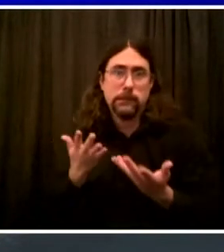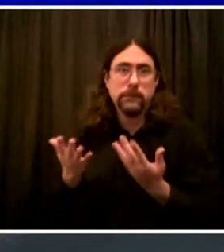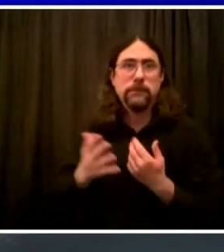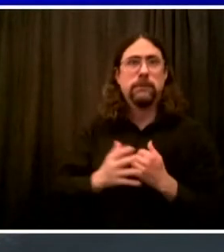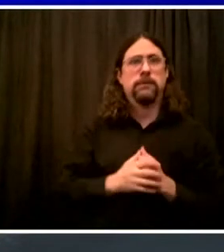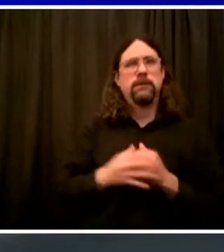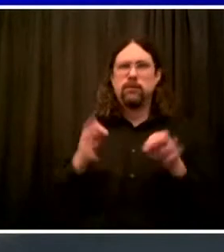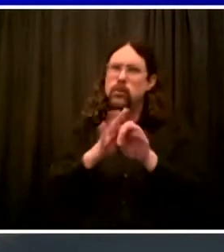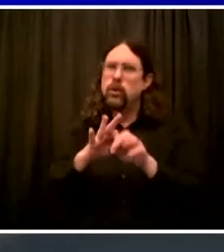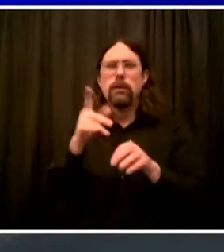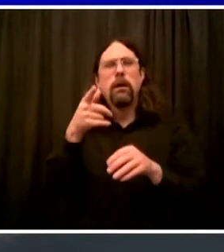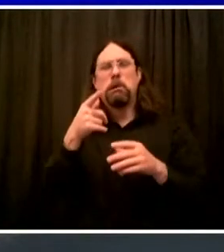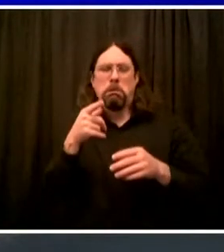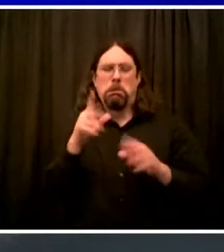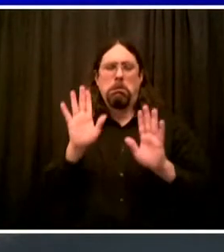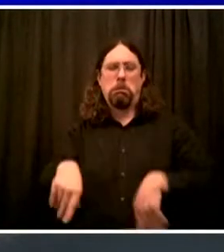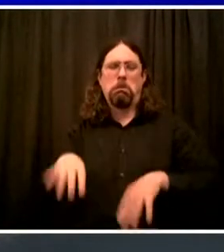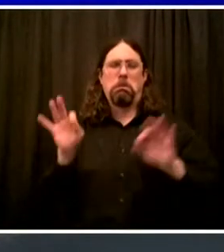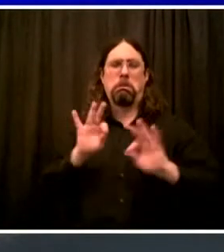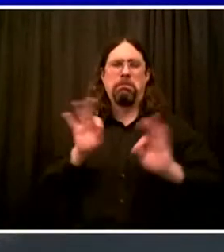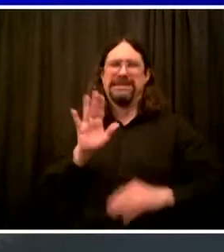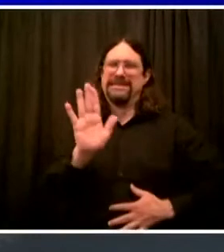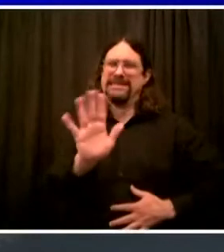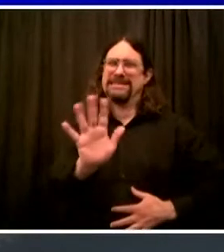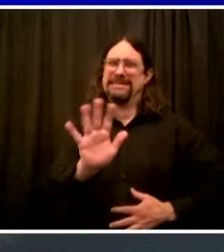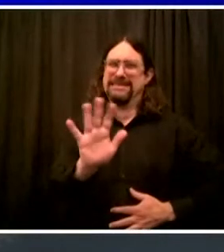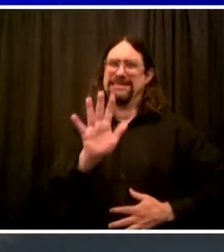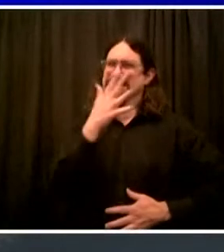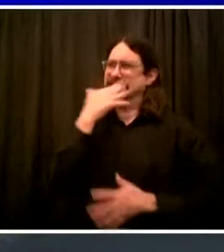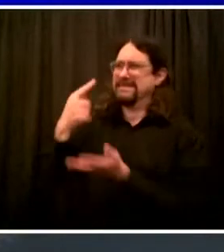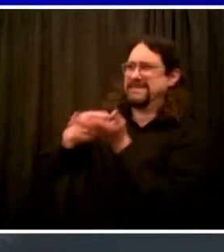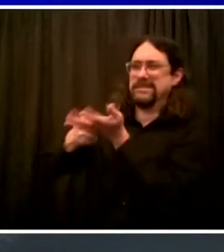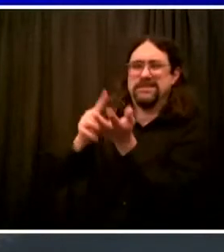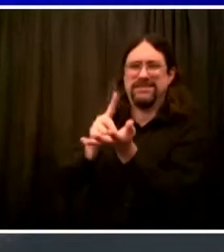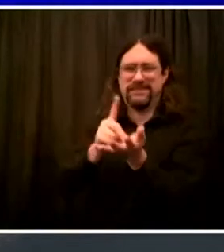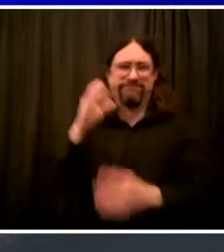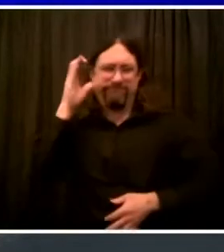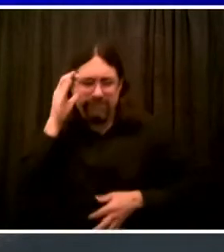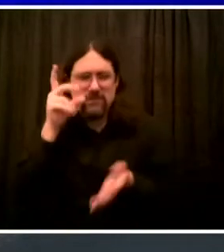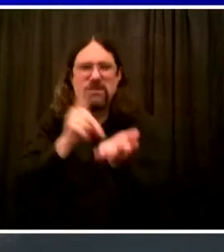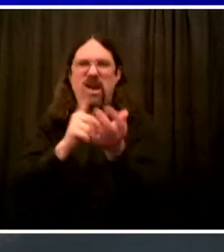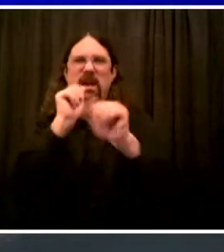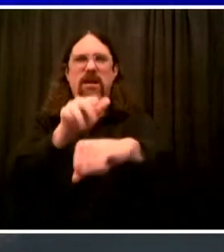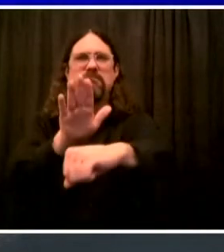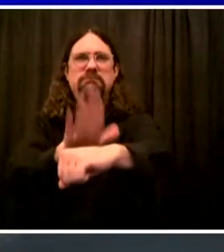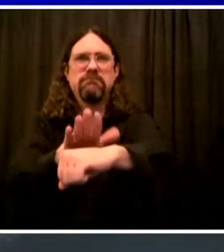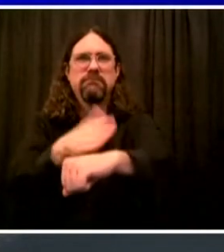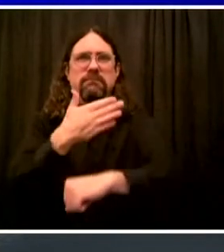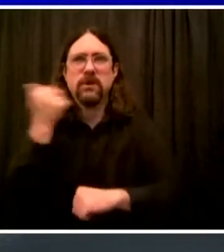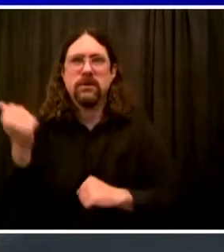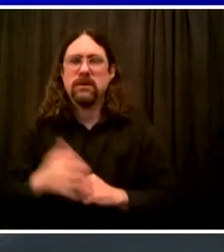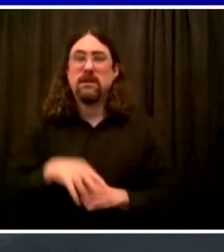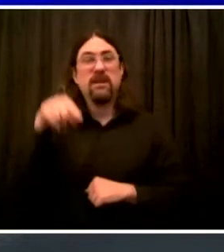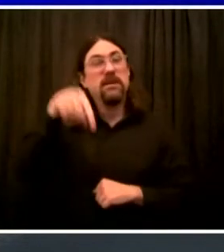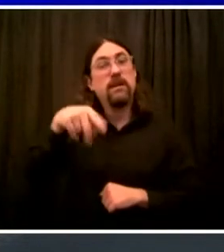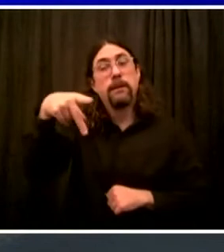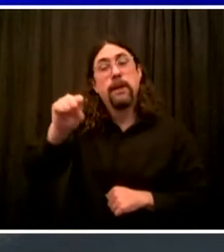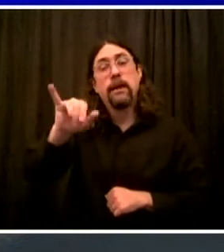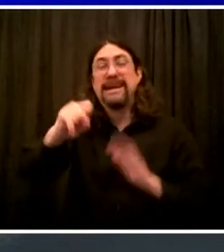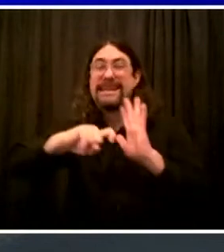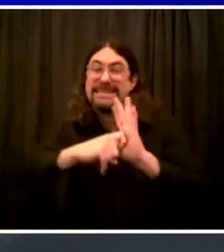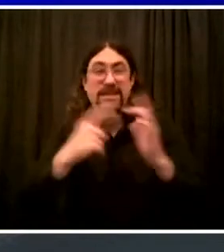care immediately. But the early detection makes all the difference. With early detection, we can save the lives of these children. And that's been what we've seen